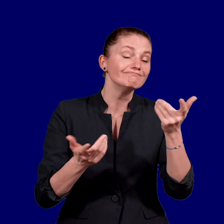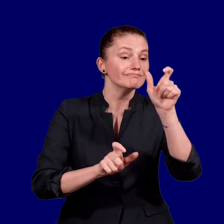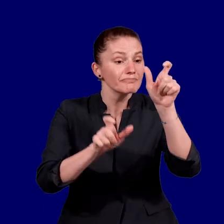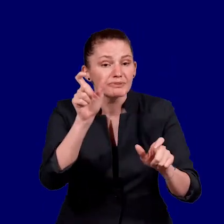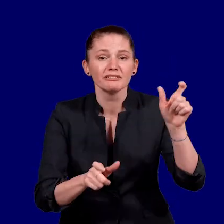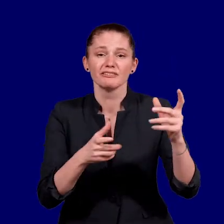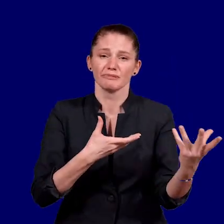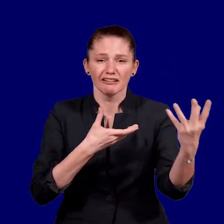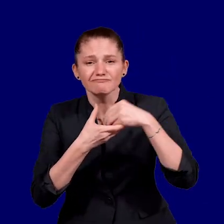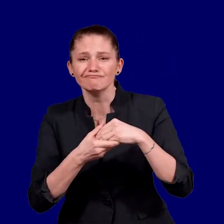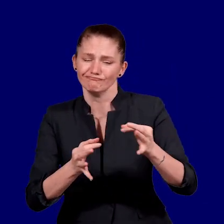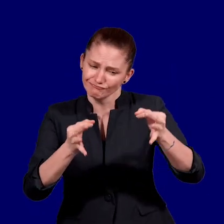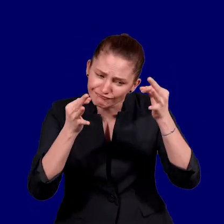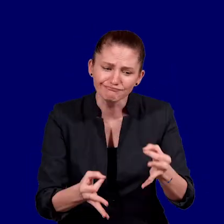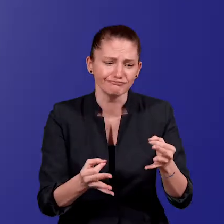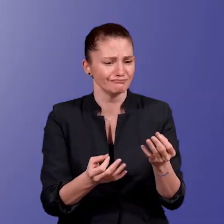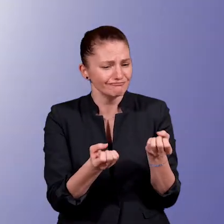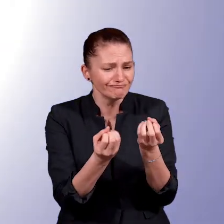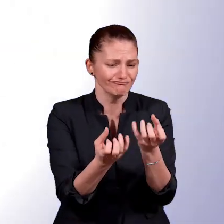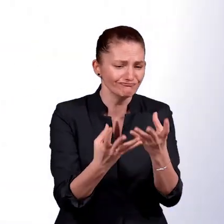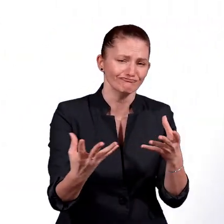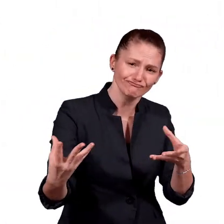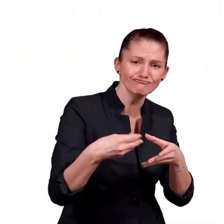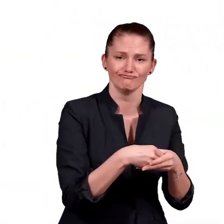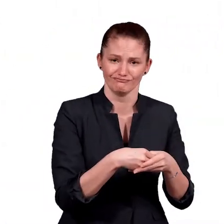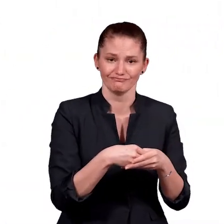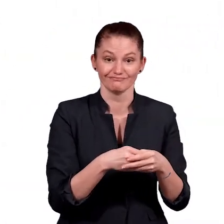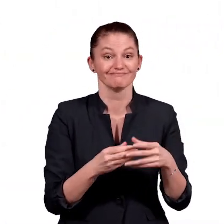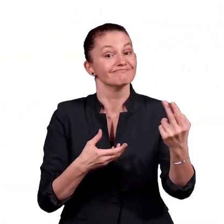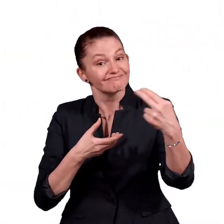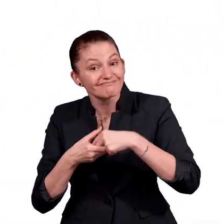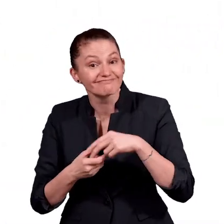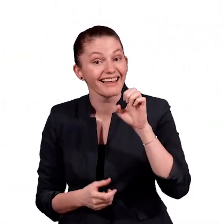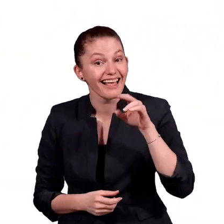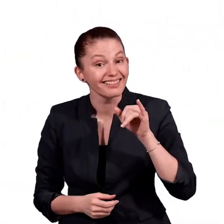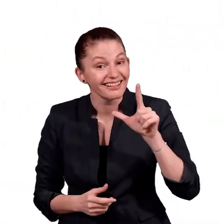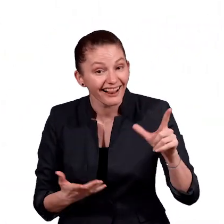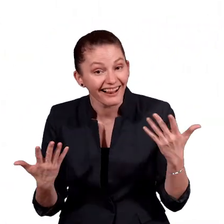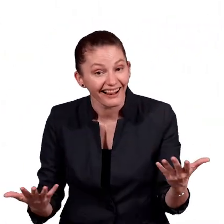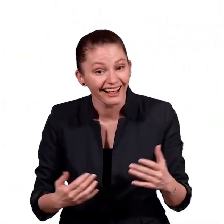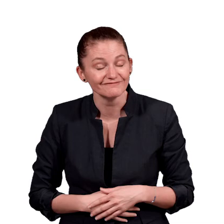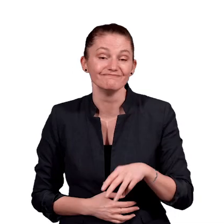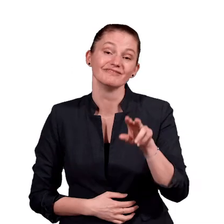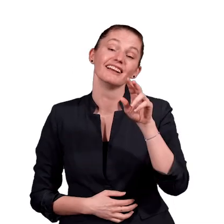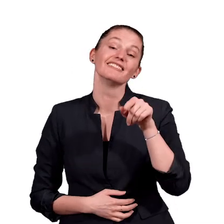people. Join ENIL. Visit